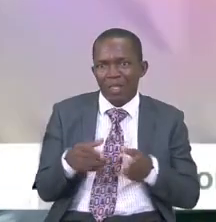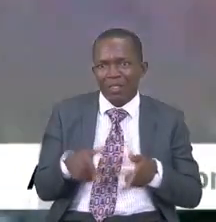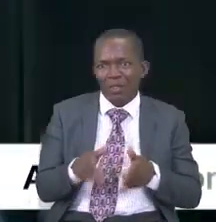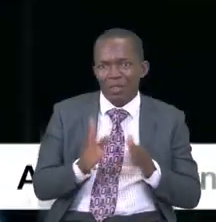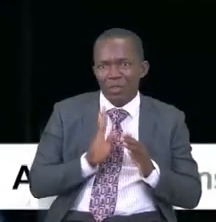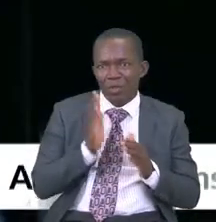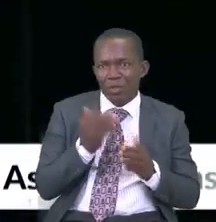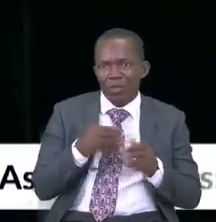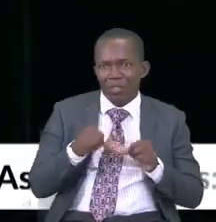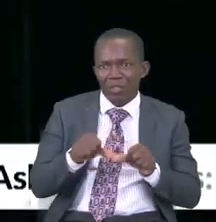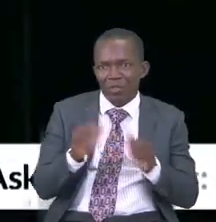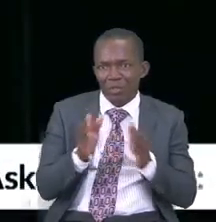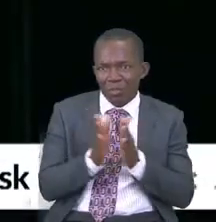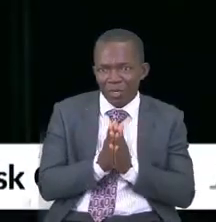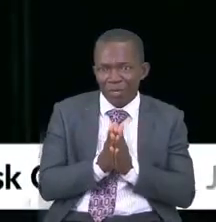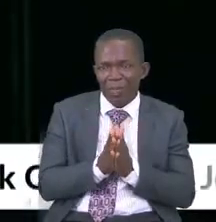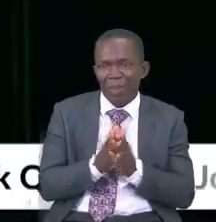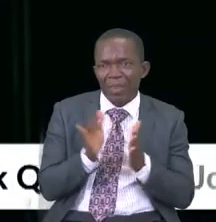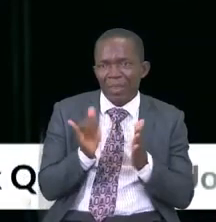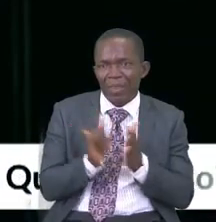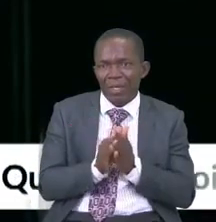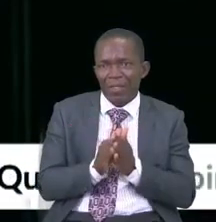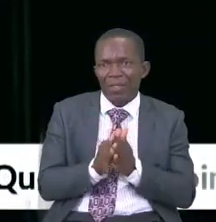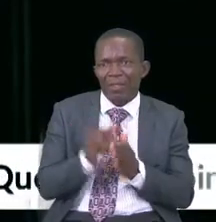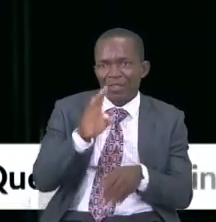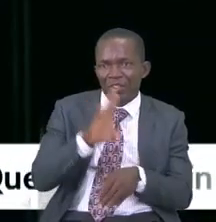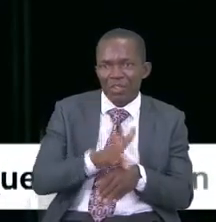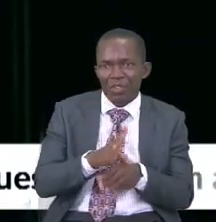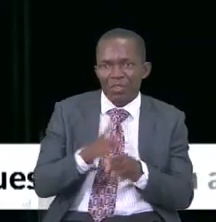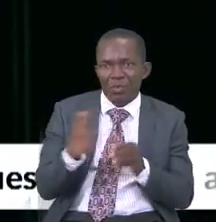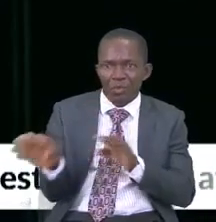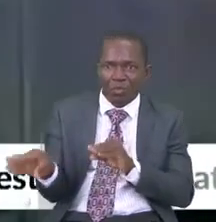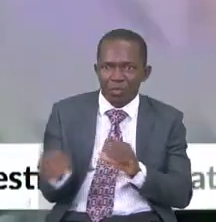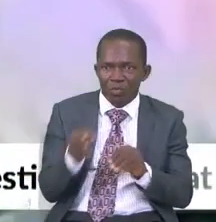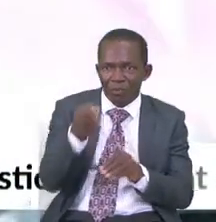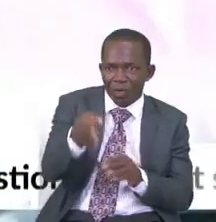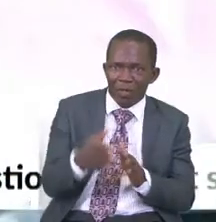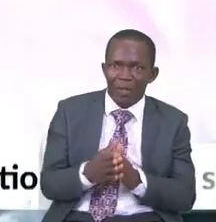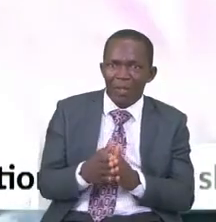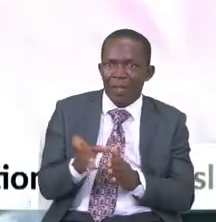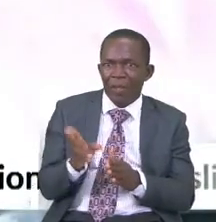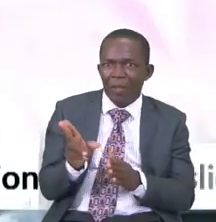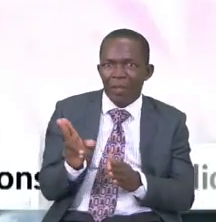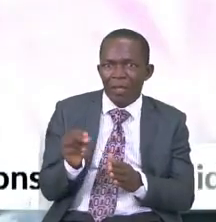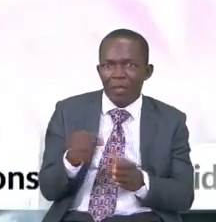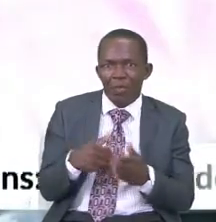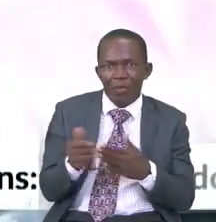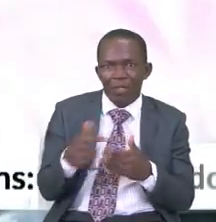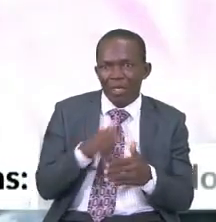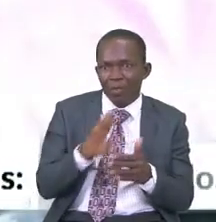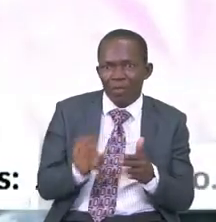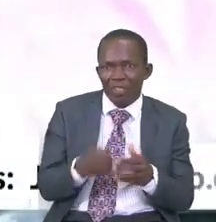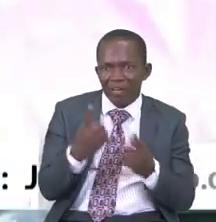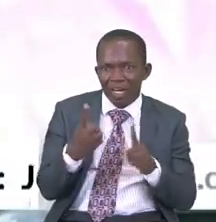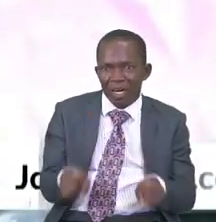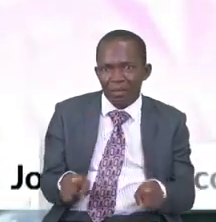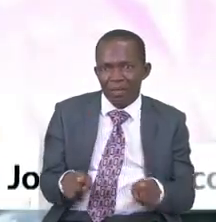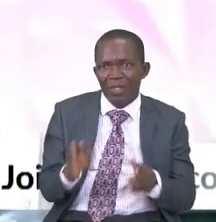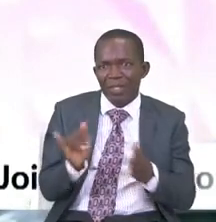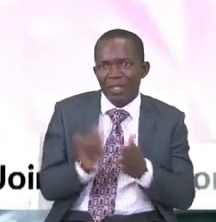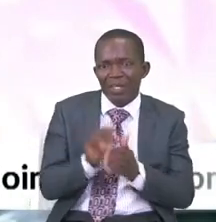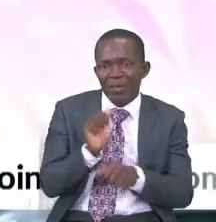with a light sublime. The Bible, it stands. Though the hills will crumble, I will plant my feet on the